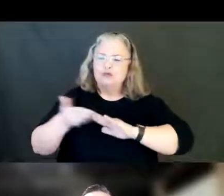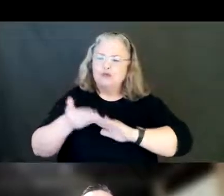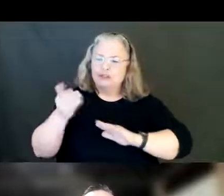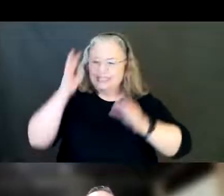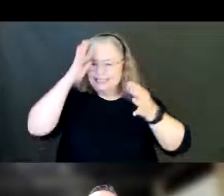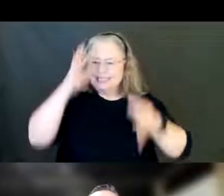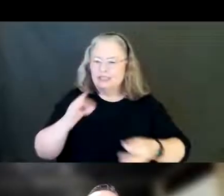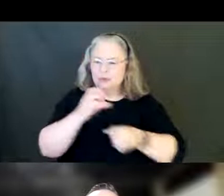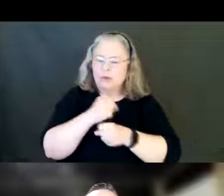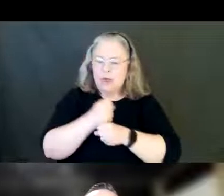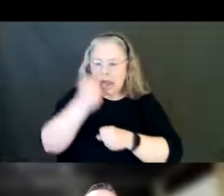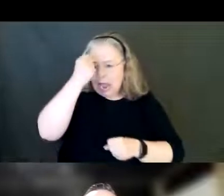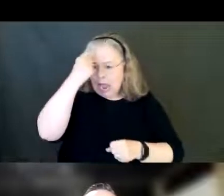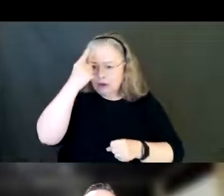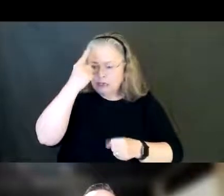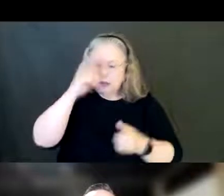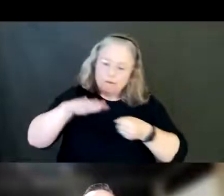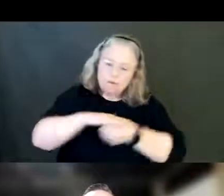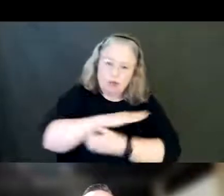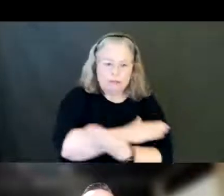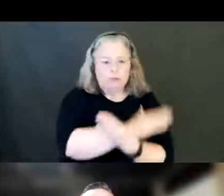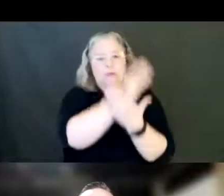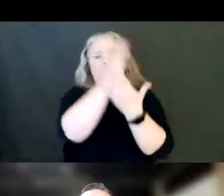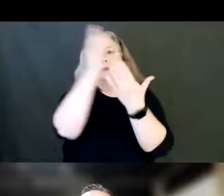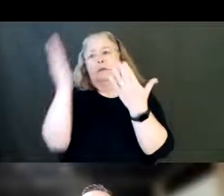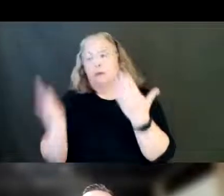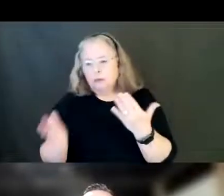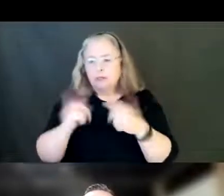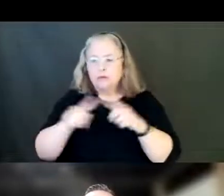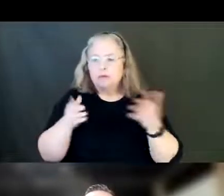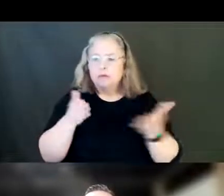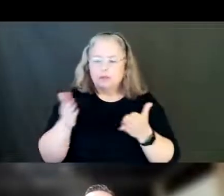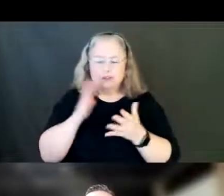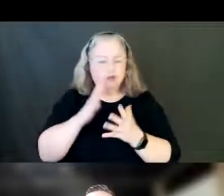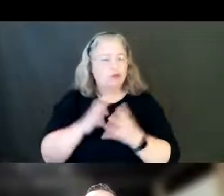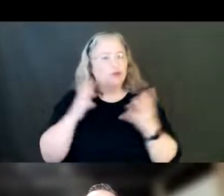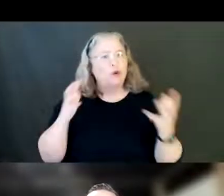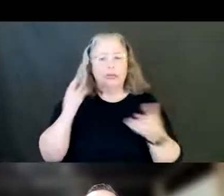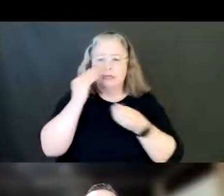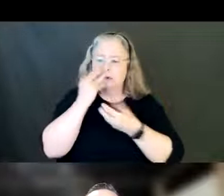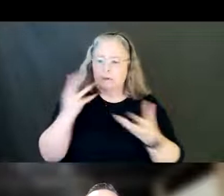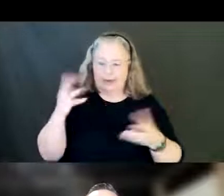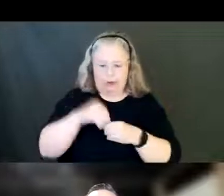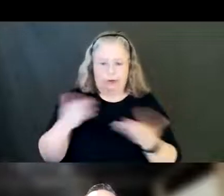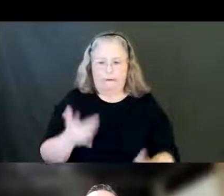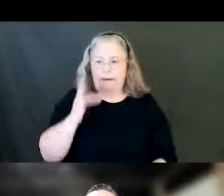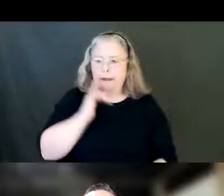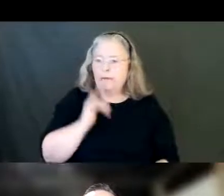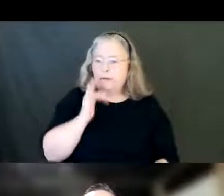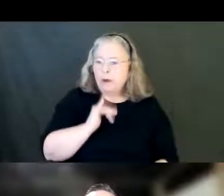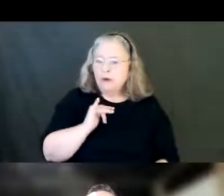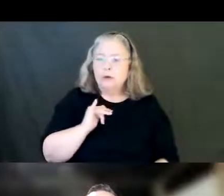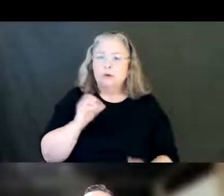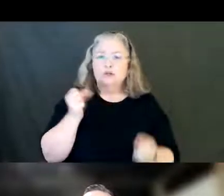full spectrum of services. There's so much information in California, and so